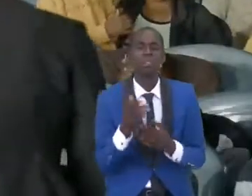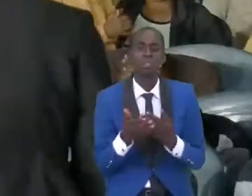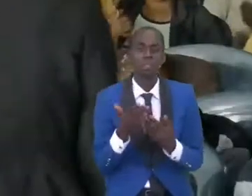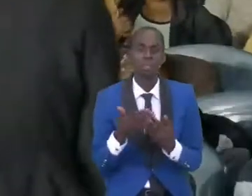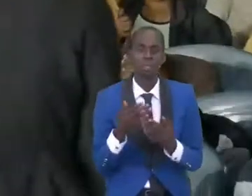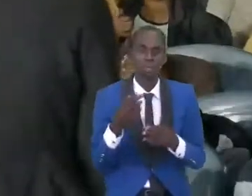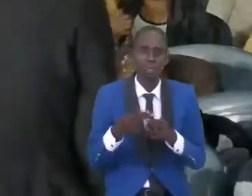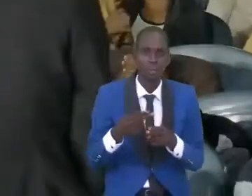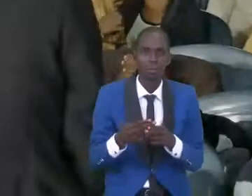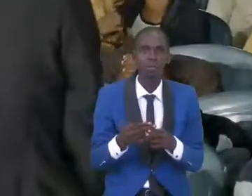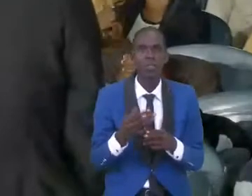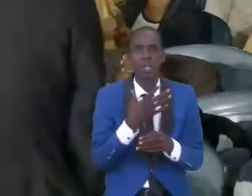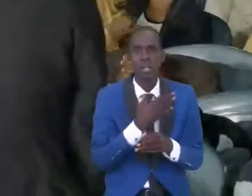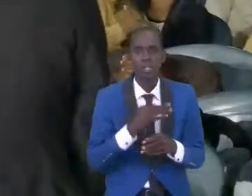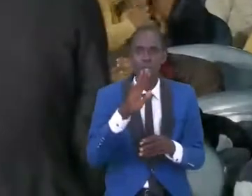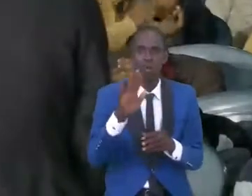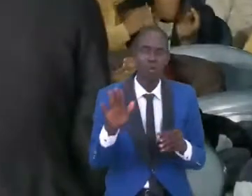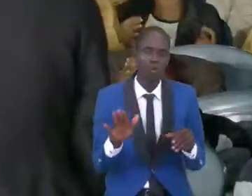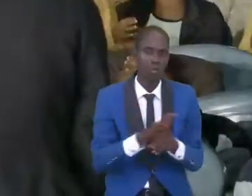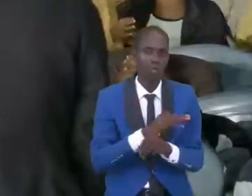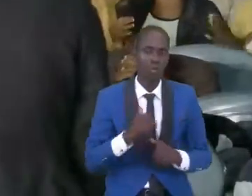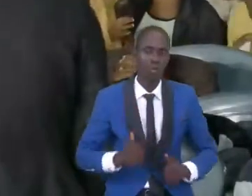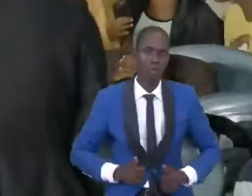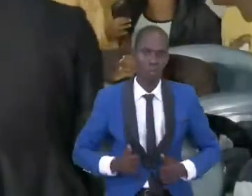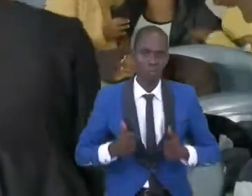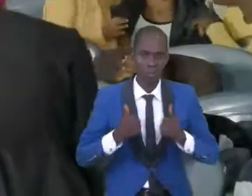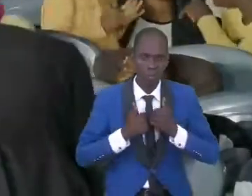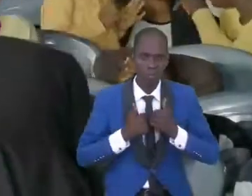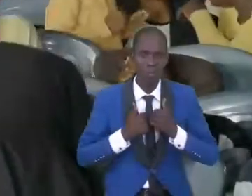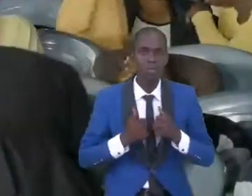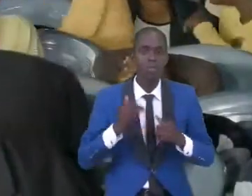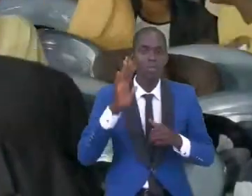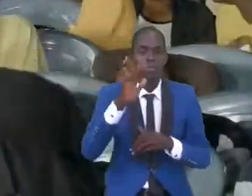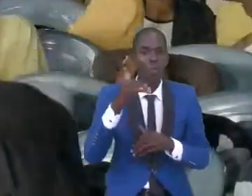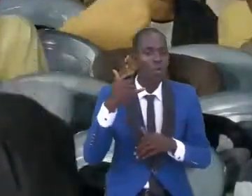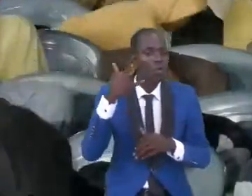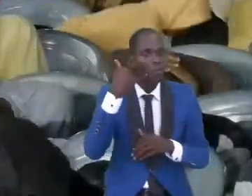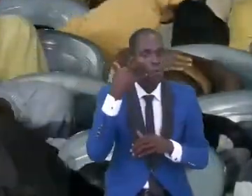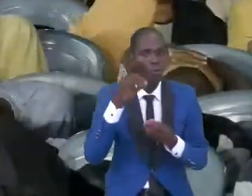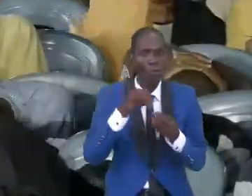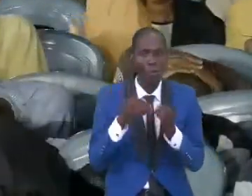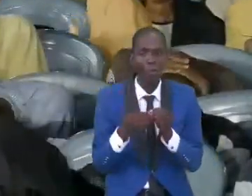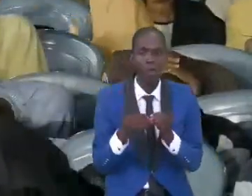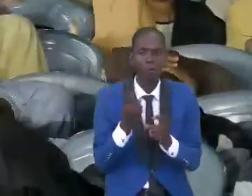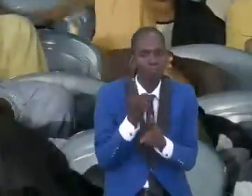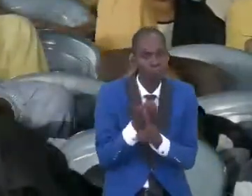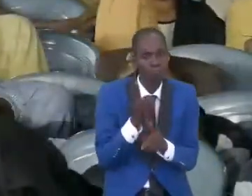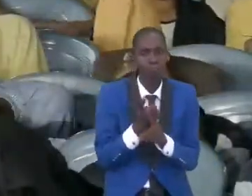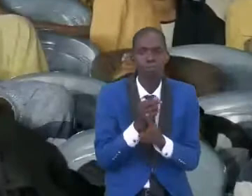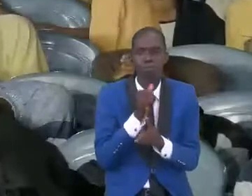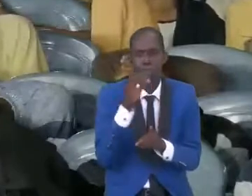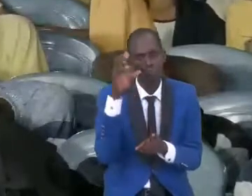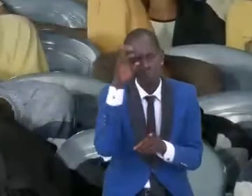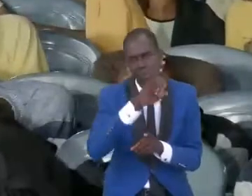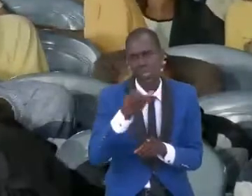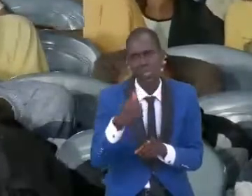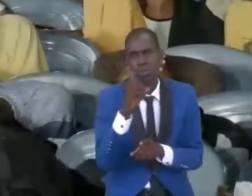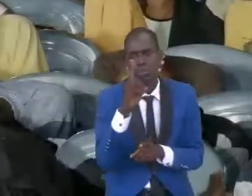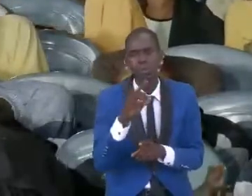experience that you have come to the Lord. Heavens are